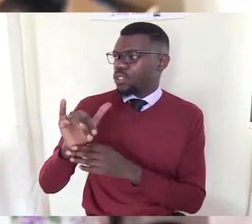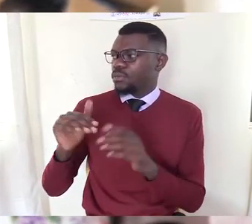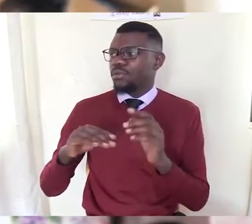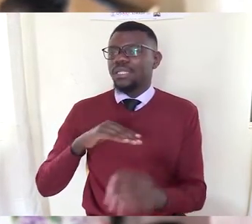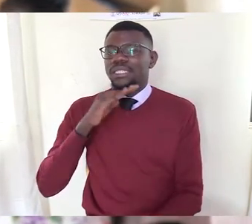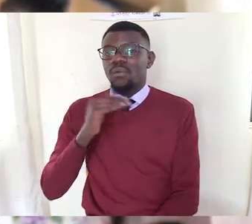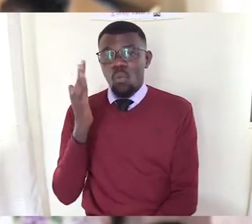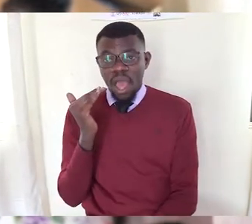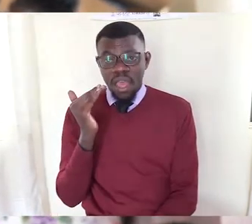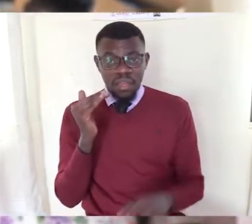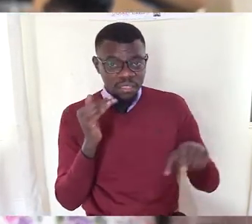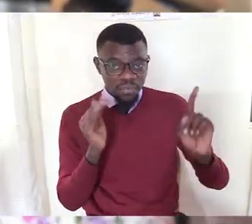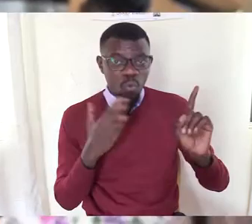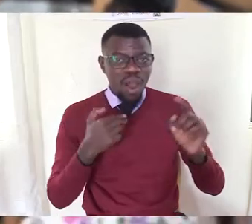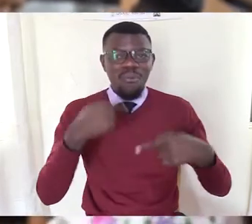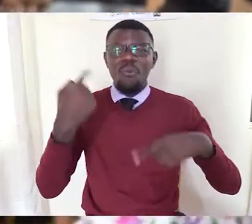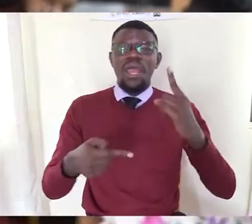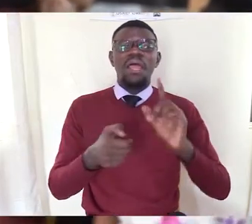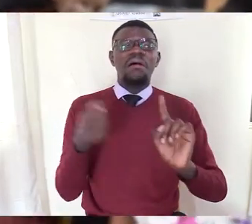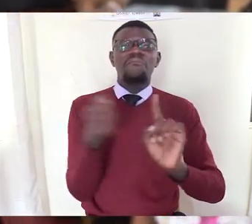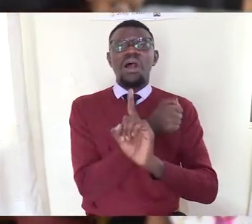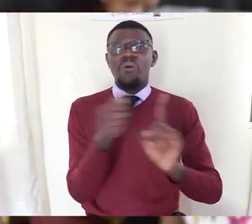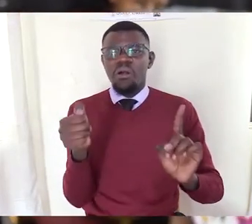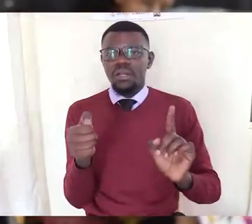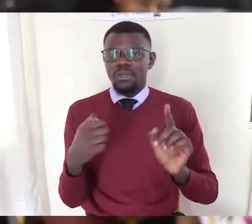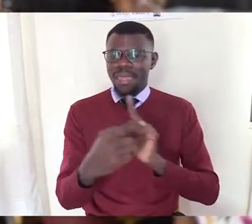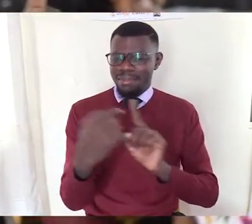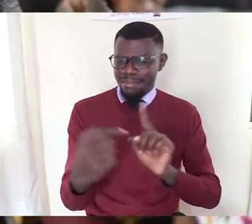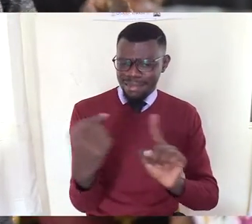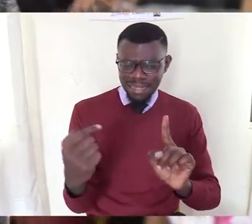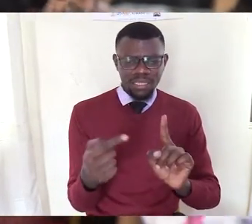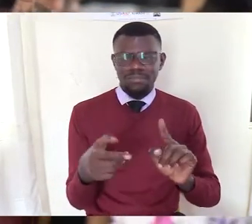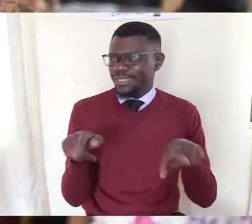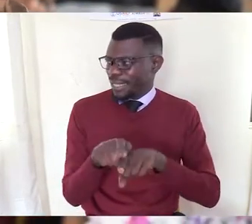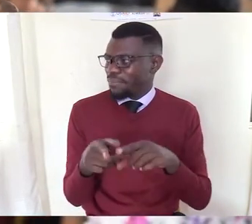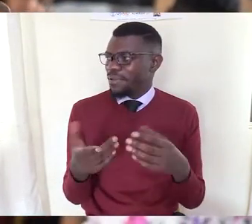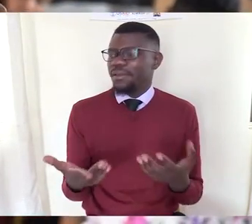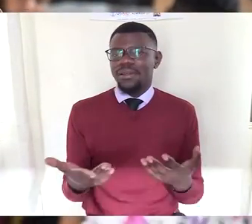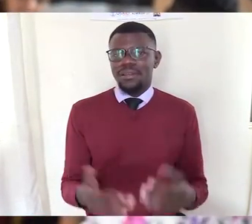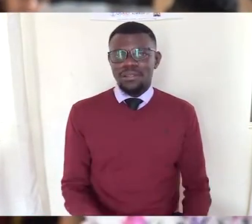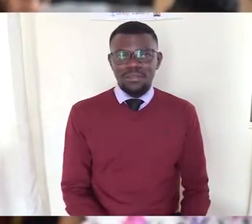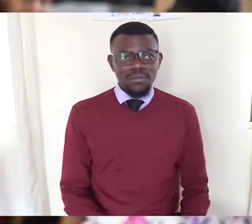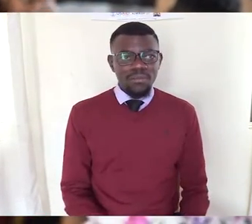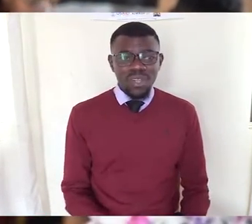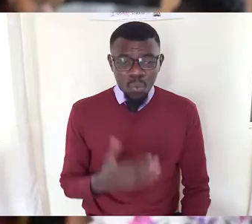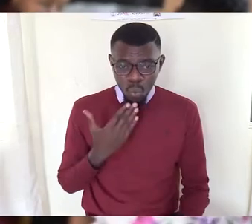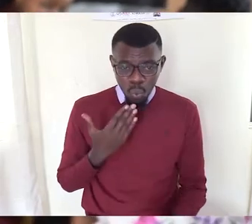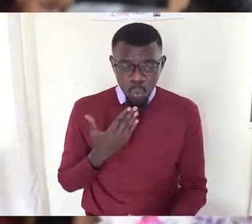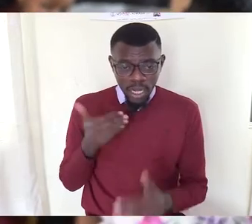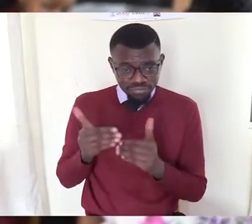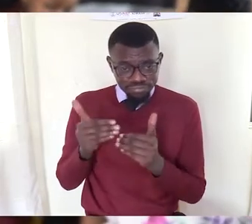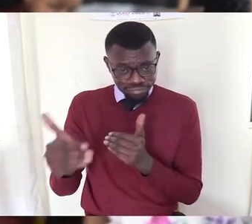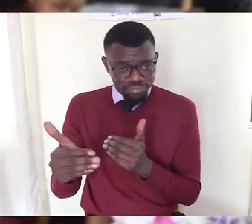because we must win by all manner of means, even if it means to kill, we will kill to win. Is that what we want for the